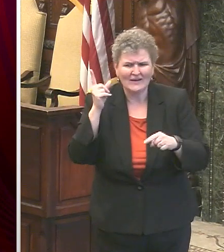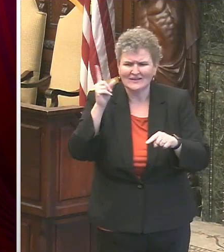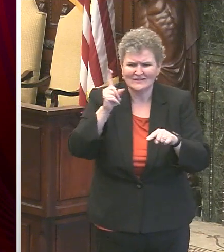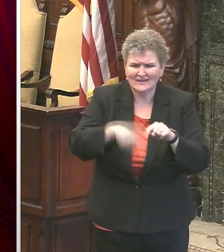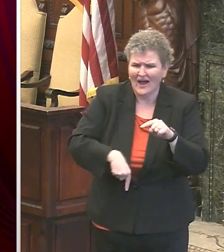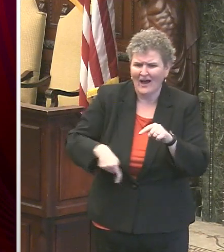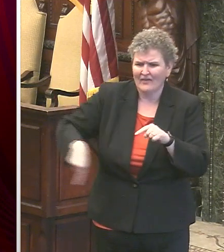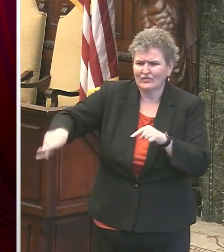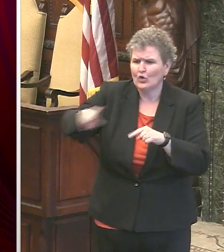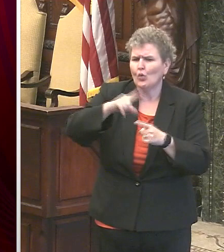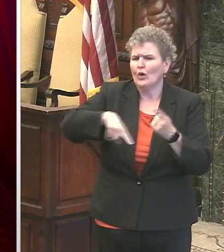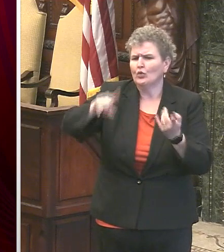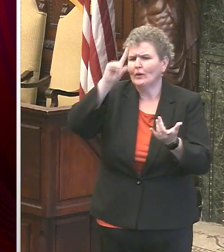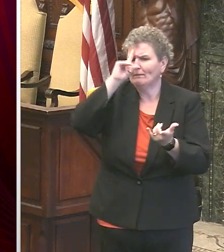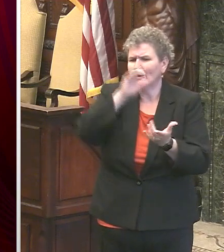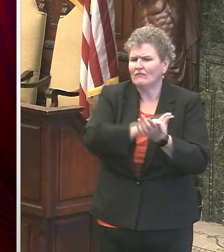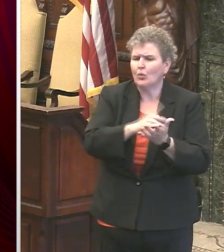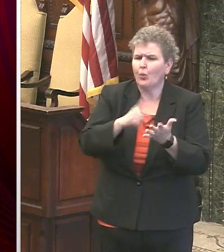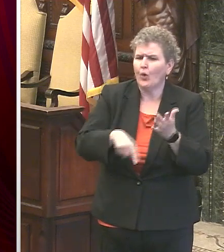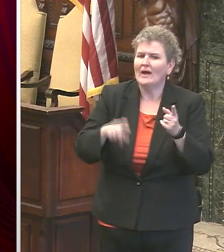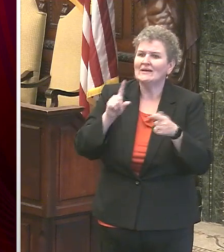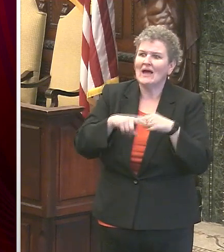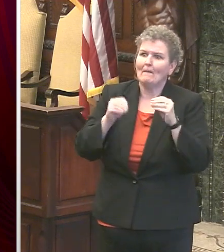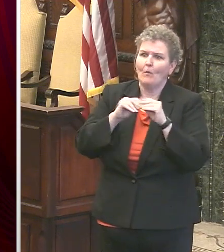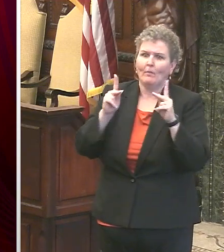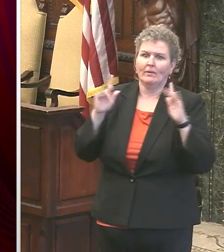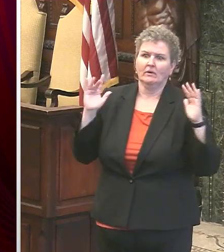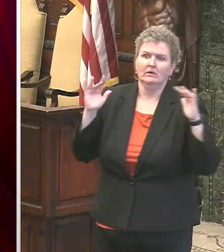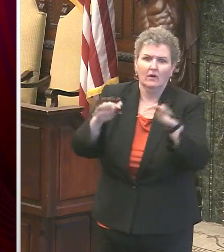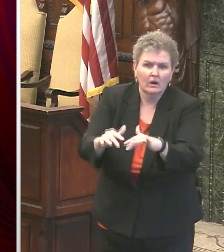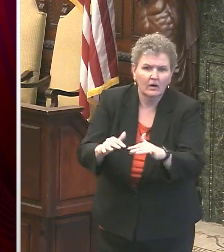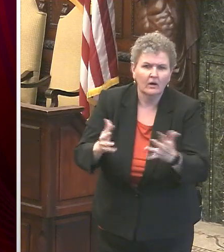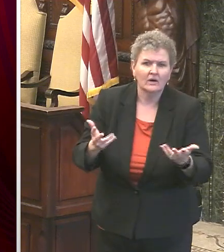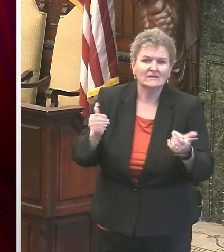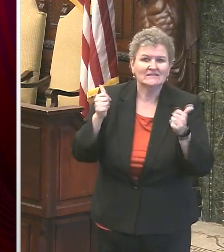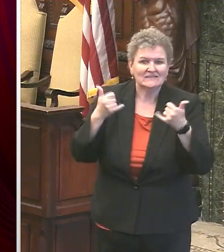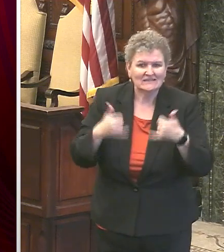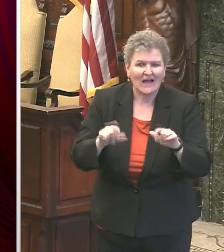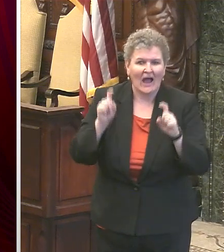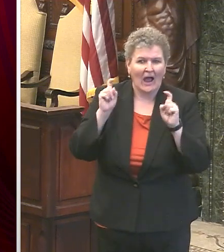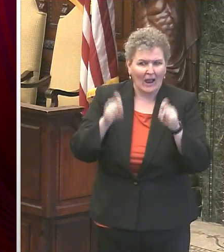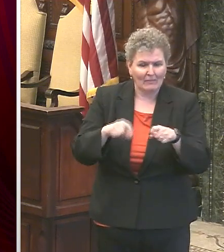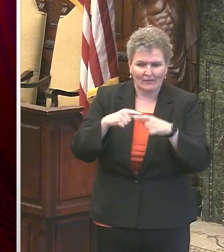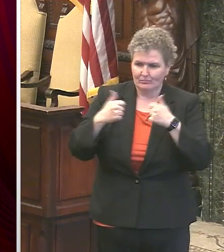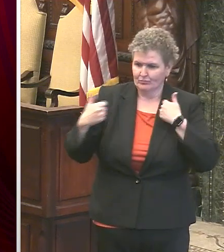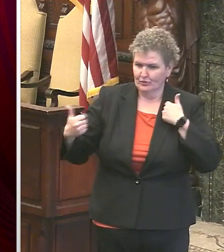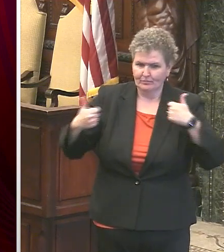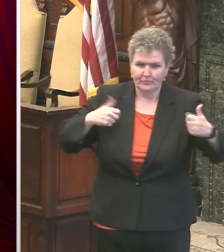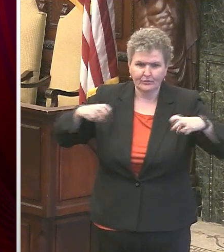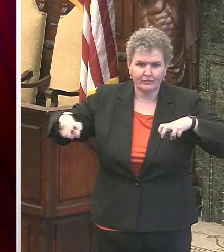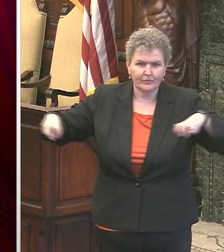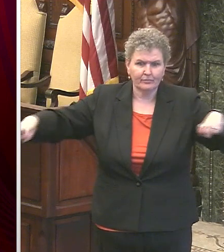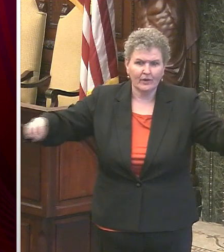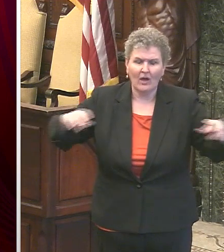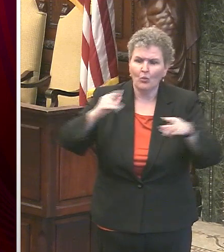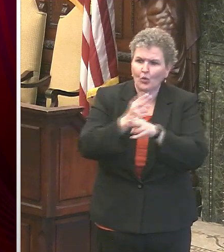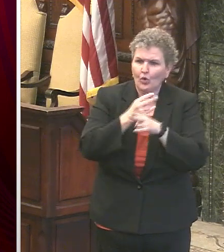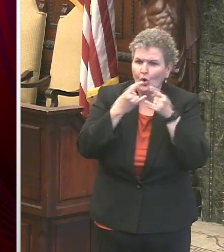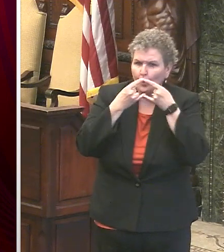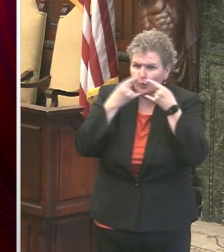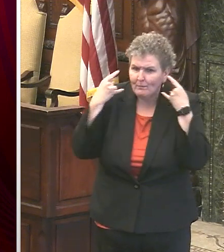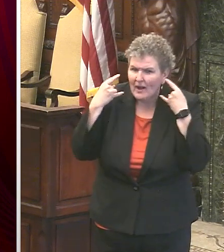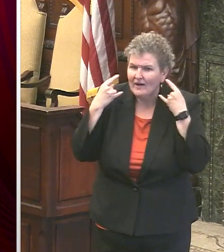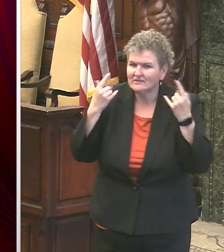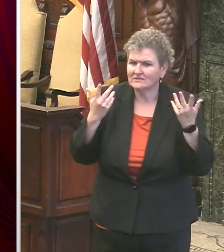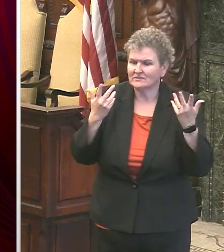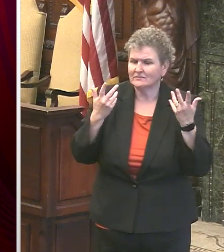What makes you believe that there can't be more people than that and still be able to distance them and wear a mask? It seems like the move